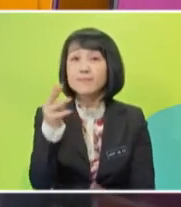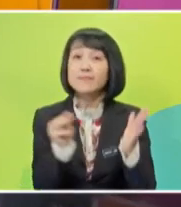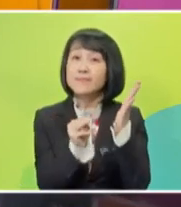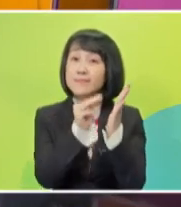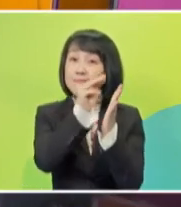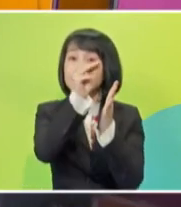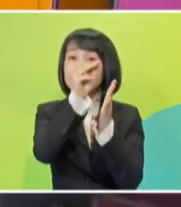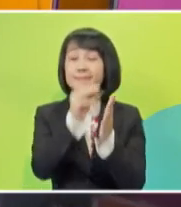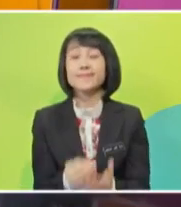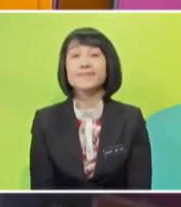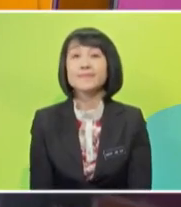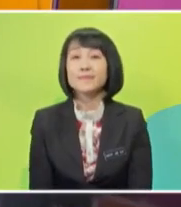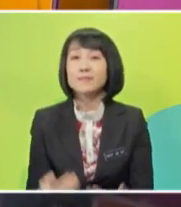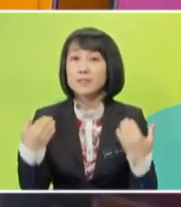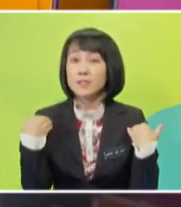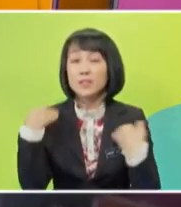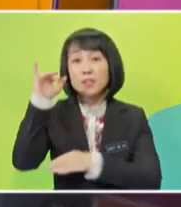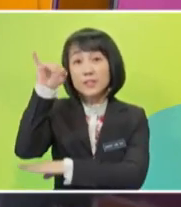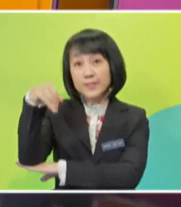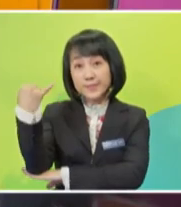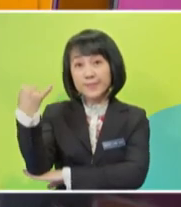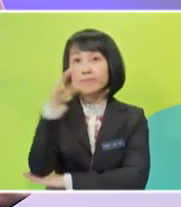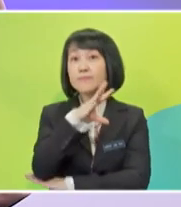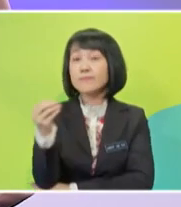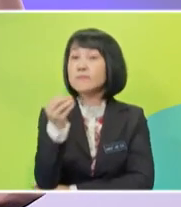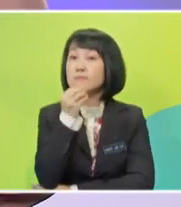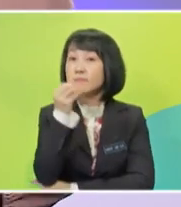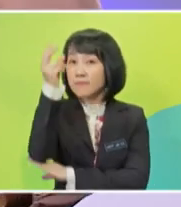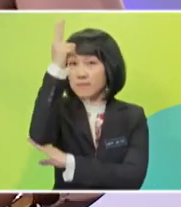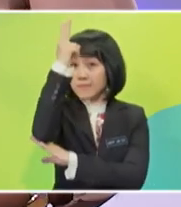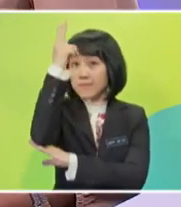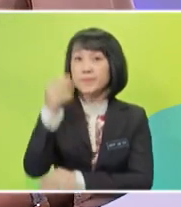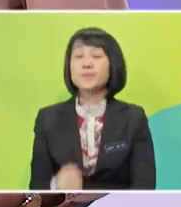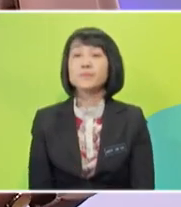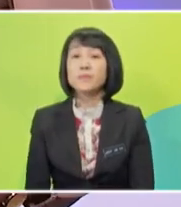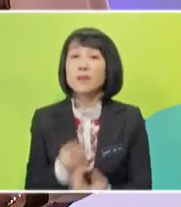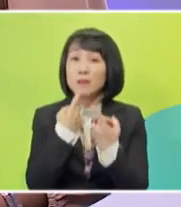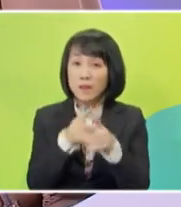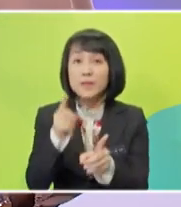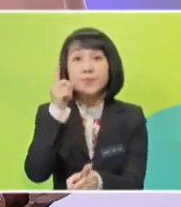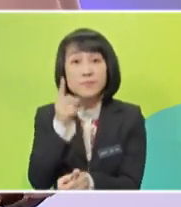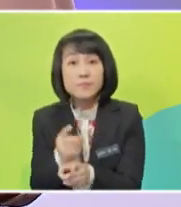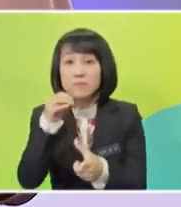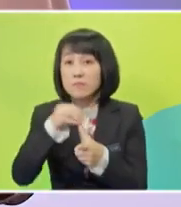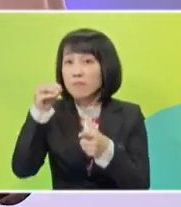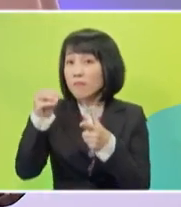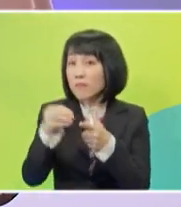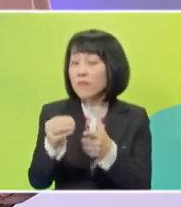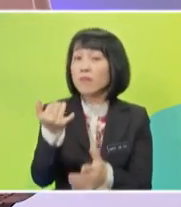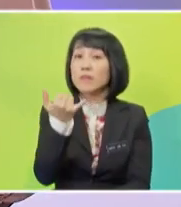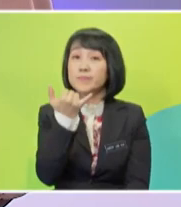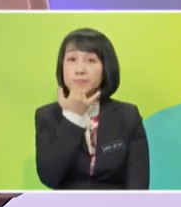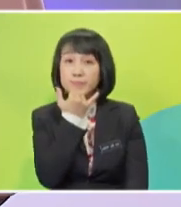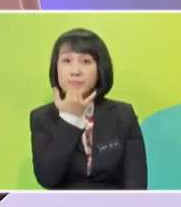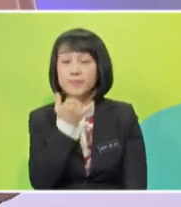So over here, we have got jungle and goat. So is the answer correct or is it